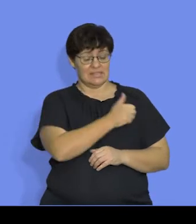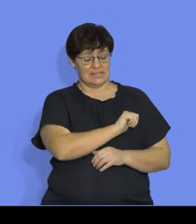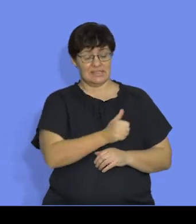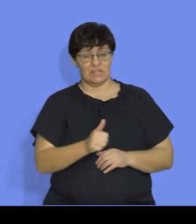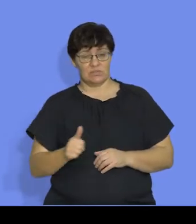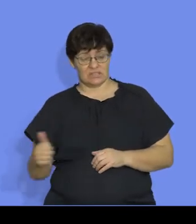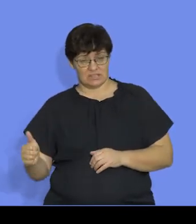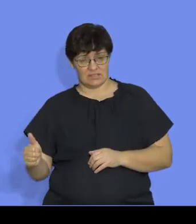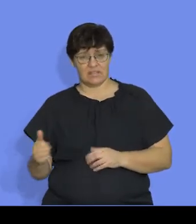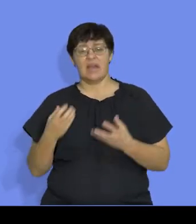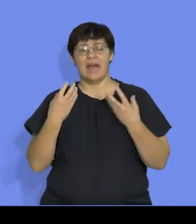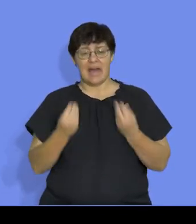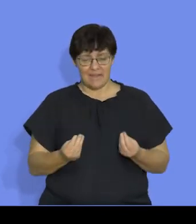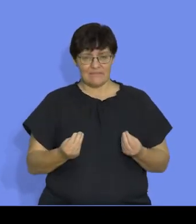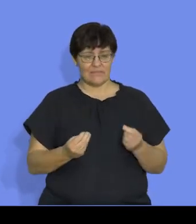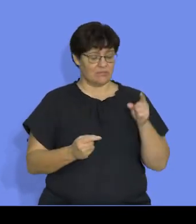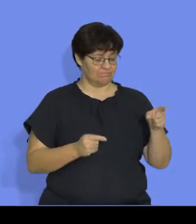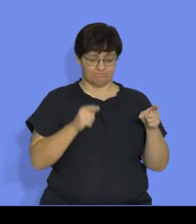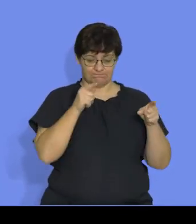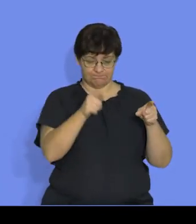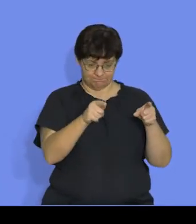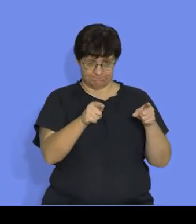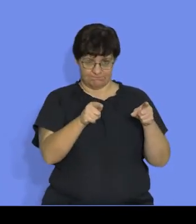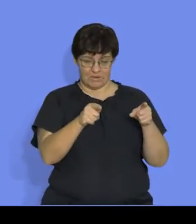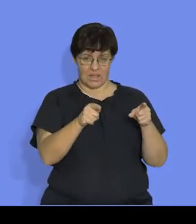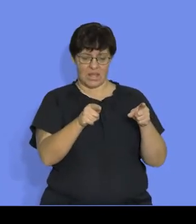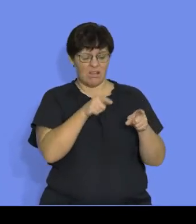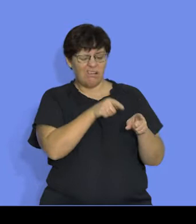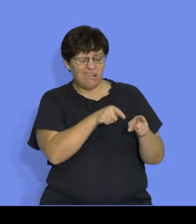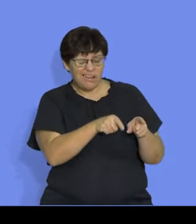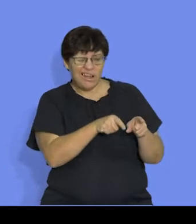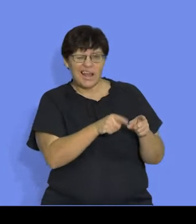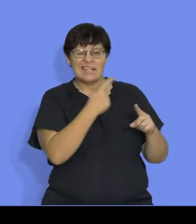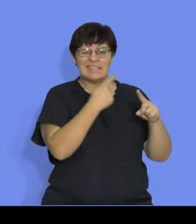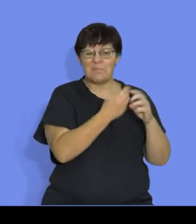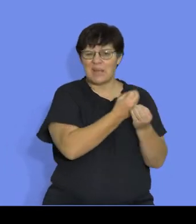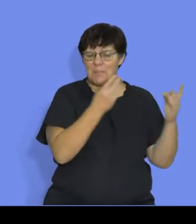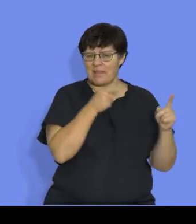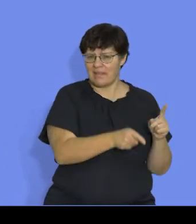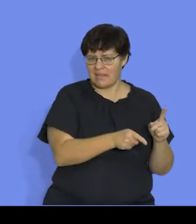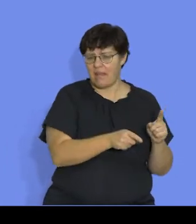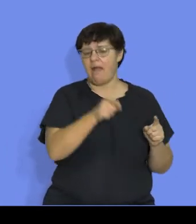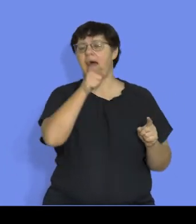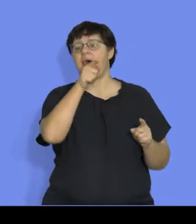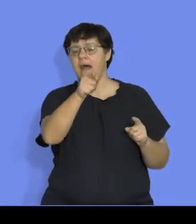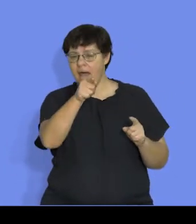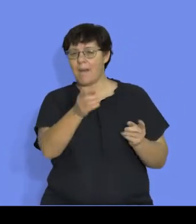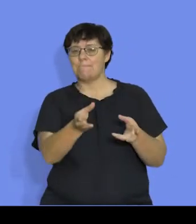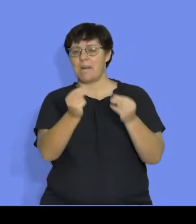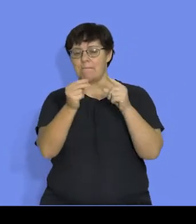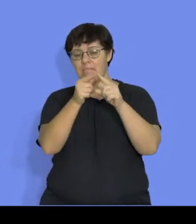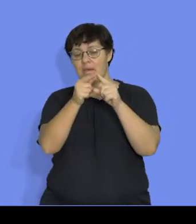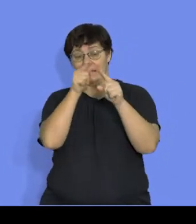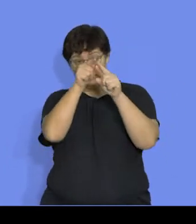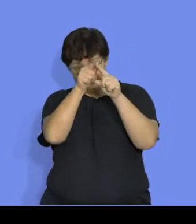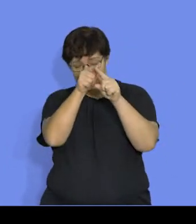is a constant or common ratio. So we discussed that that is an actual number that each